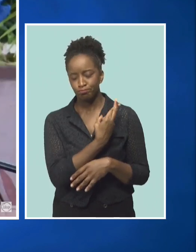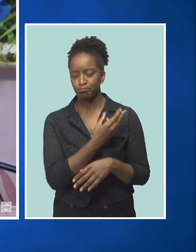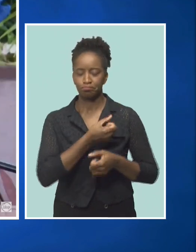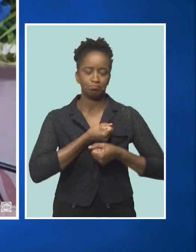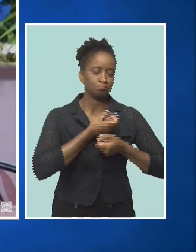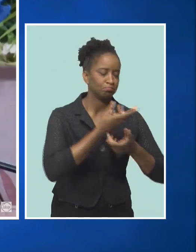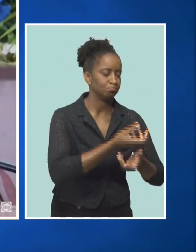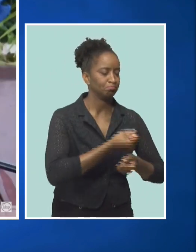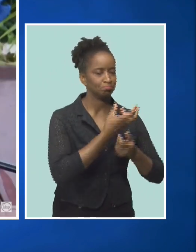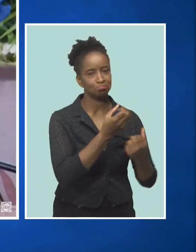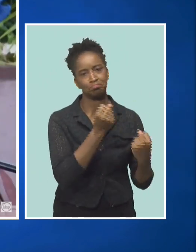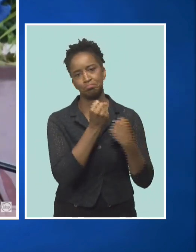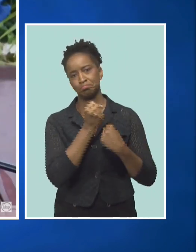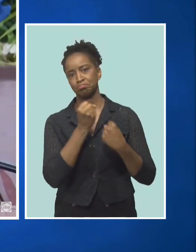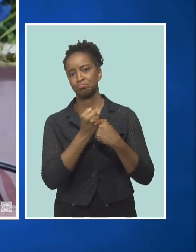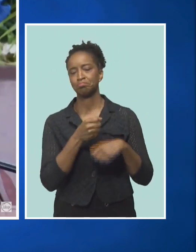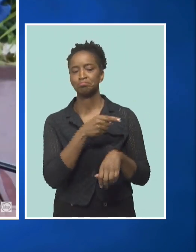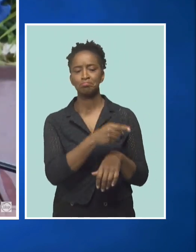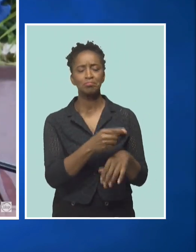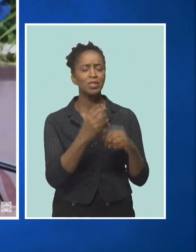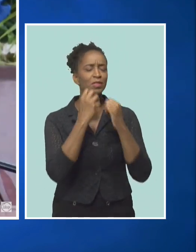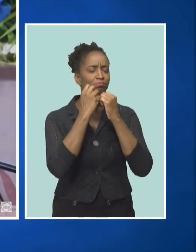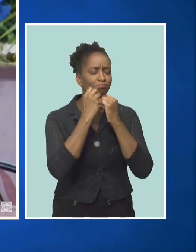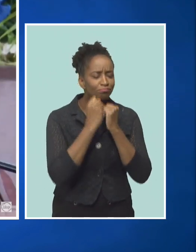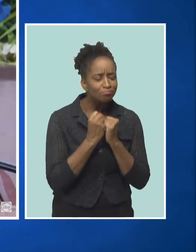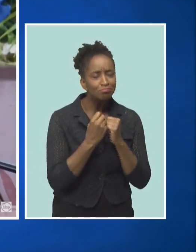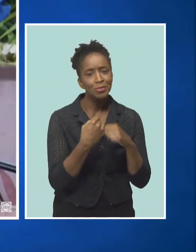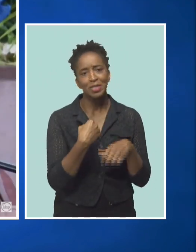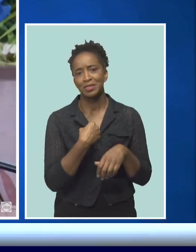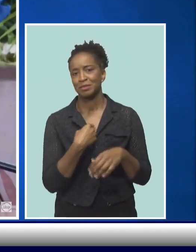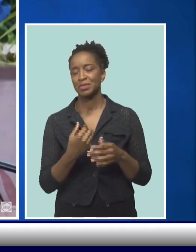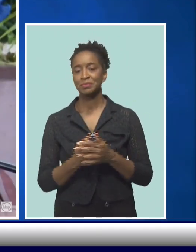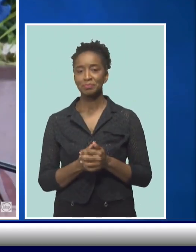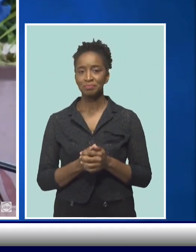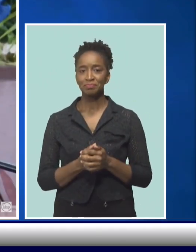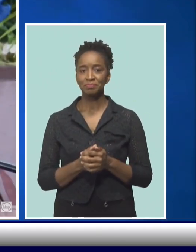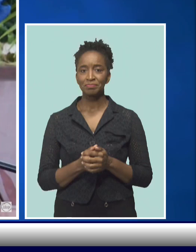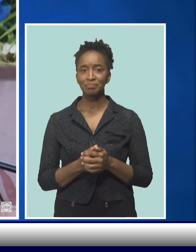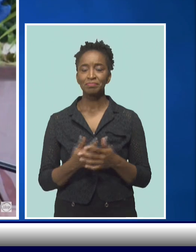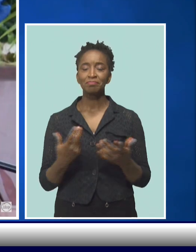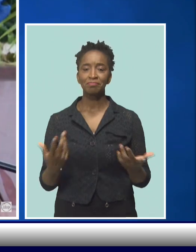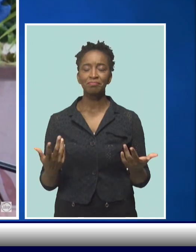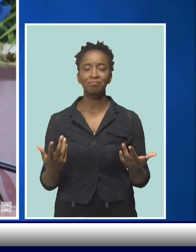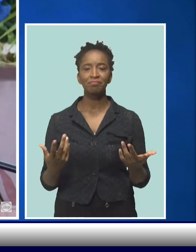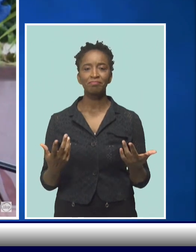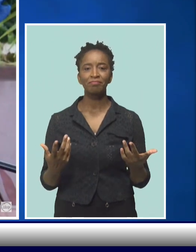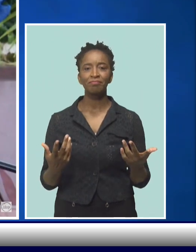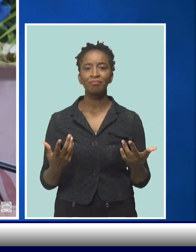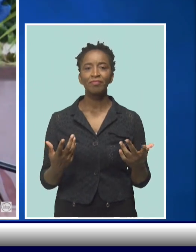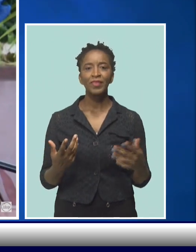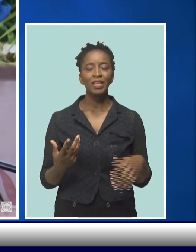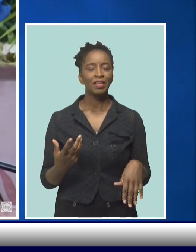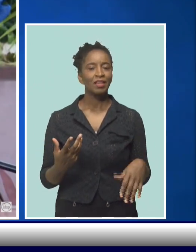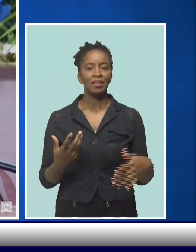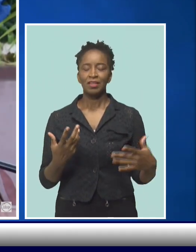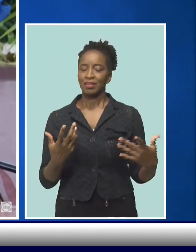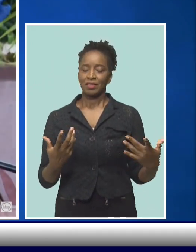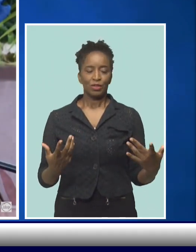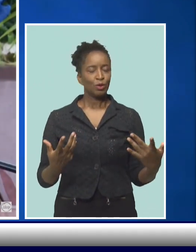My husband loved me unconditionally. And as Amanda said, he said it was a force to reckon